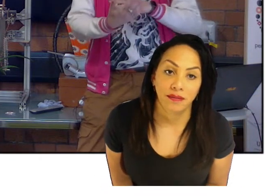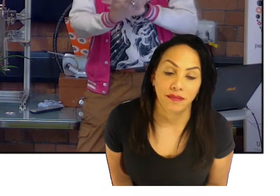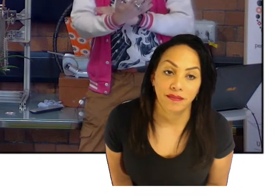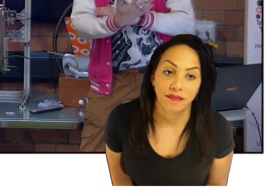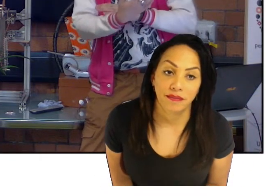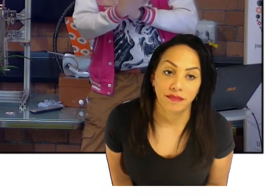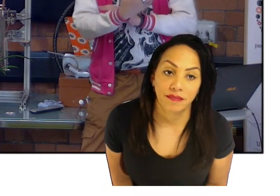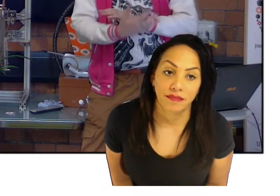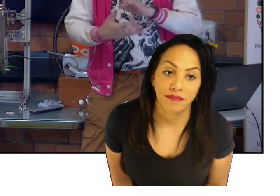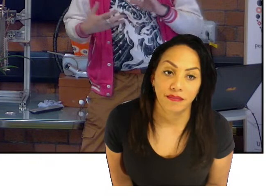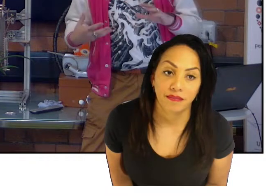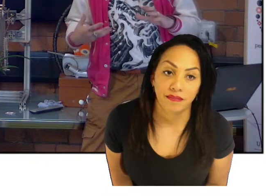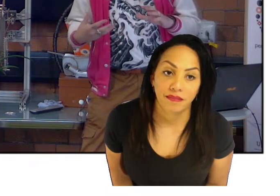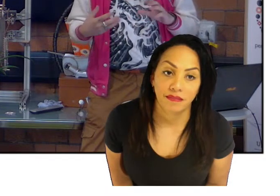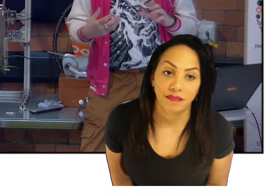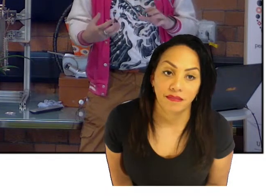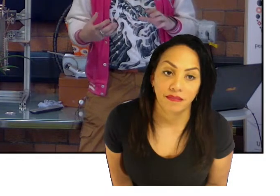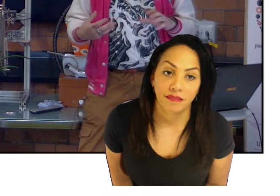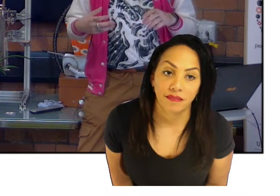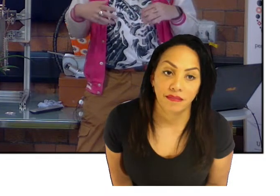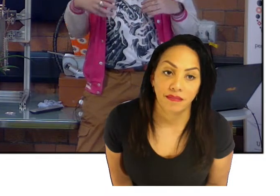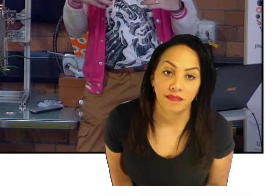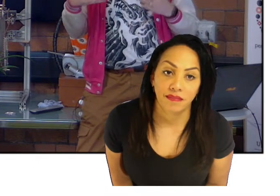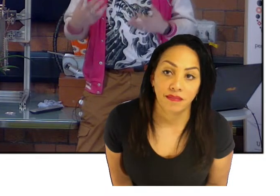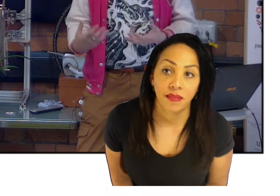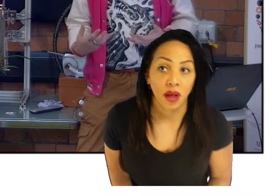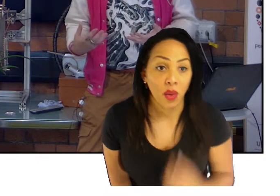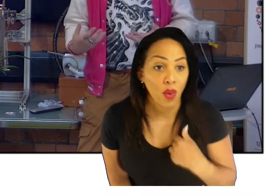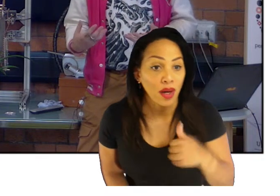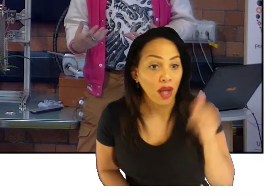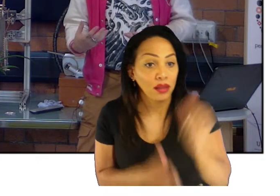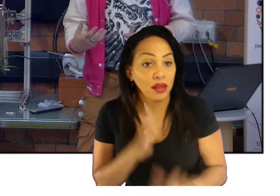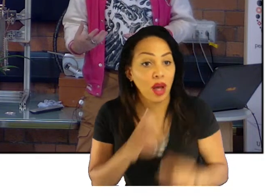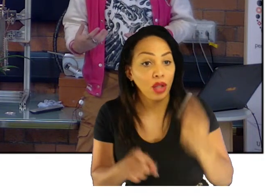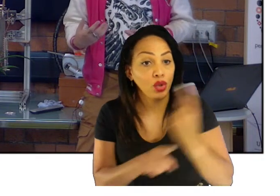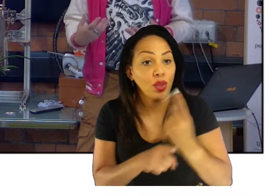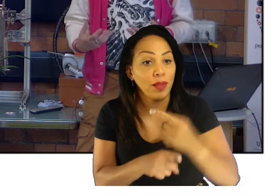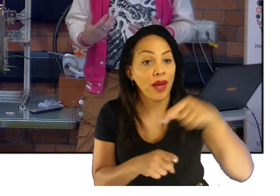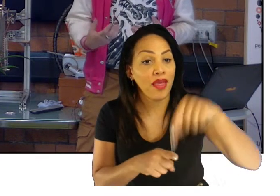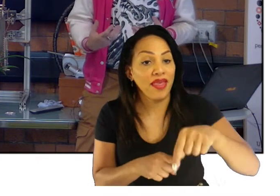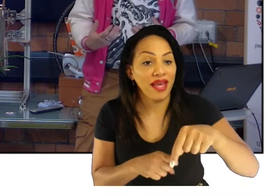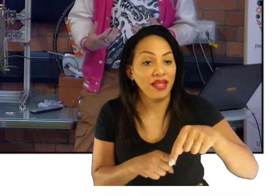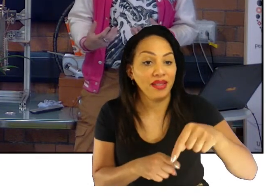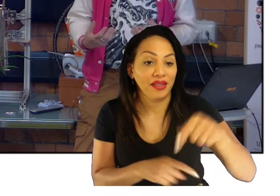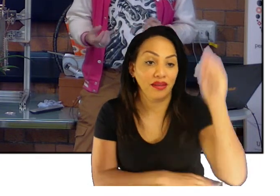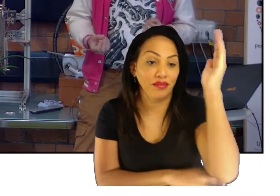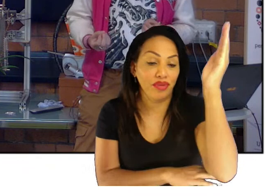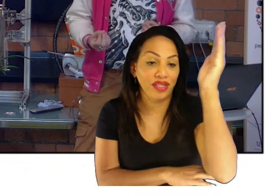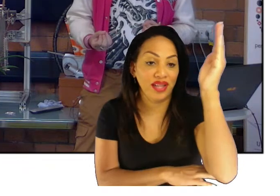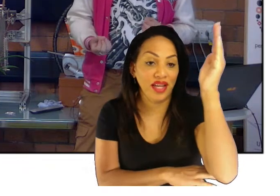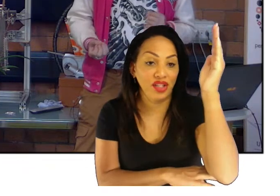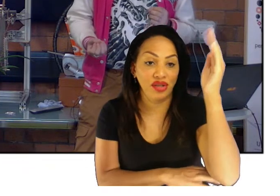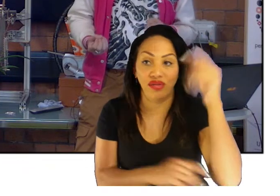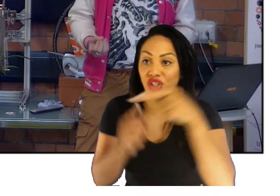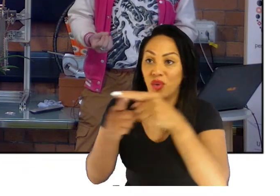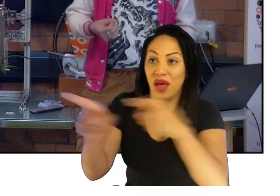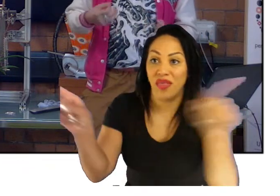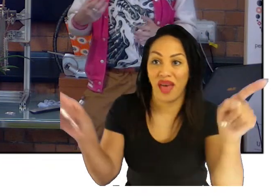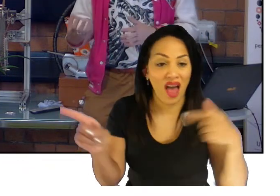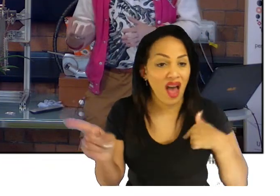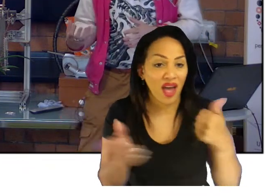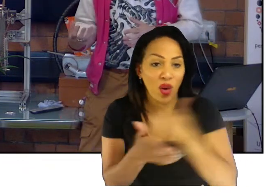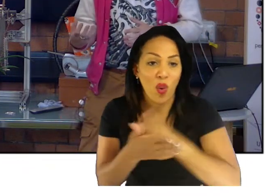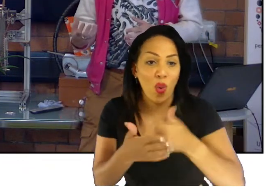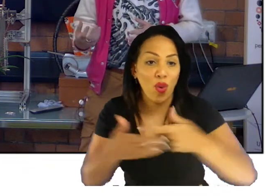around hierarchies and, well, it's hard to get away from the fact that hierarchies have